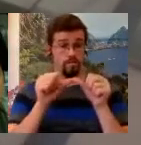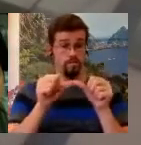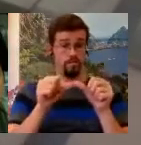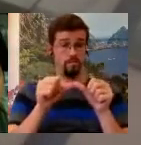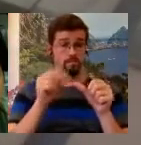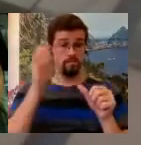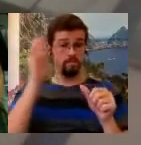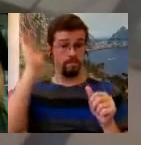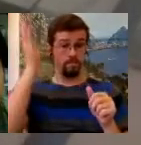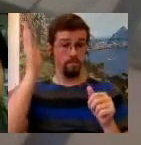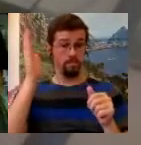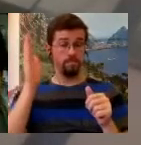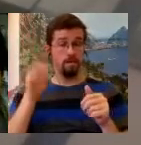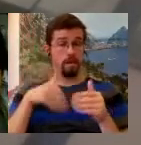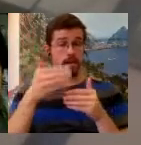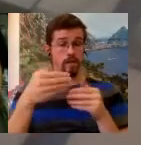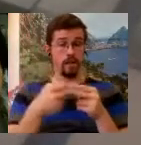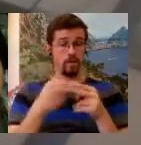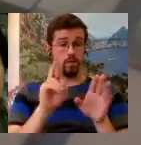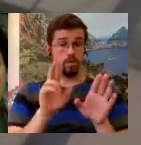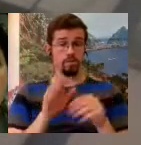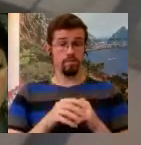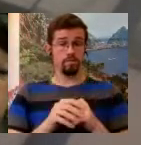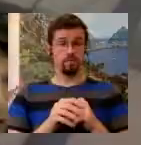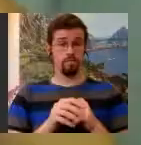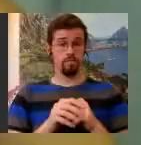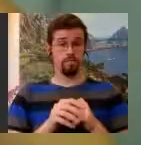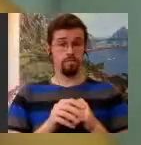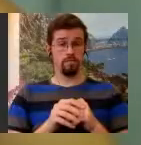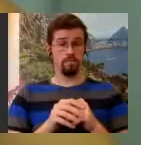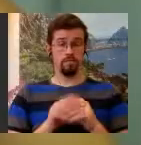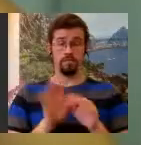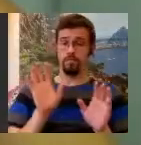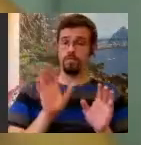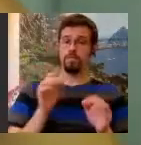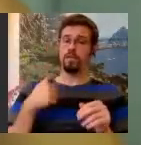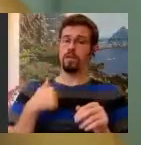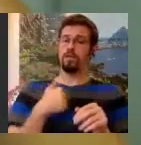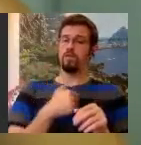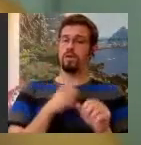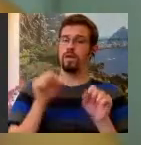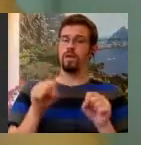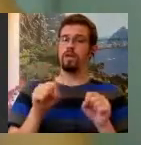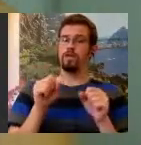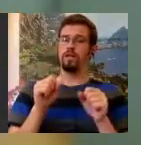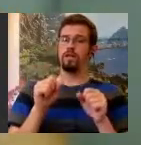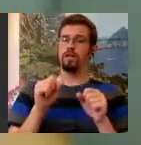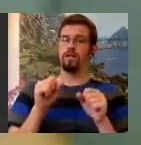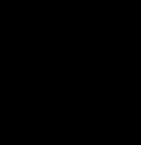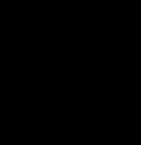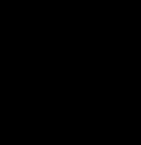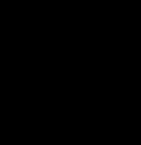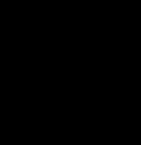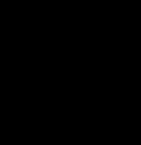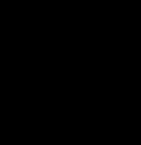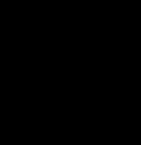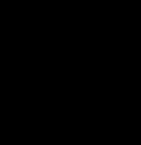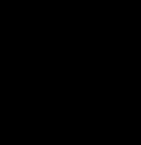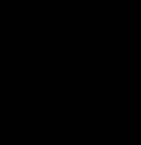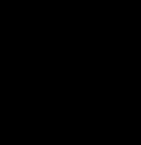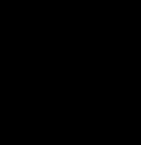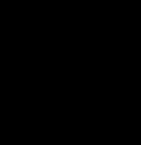another slide? Or No, are we you can go to the conclusions. We can go to the last one with the conclusions. Okay,